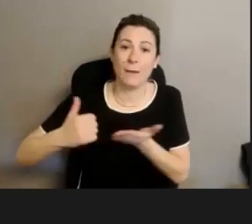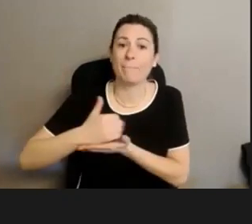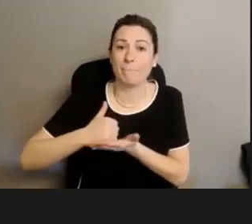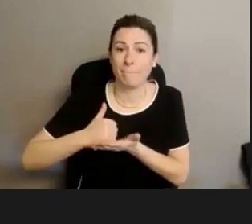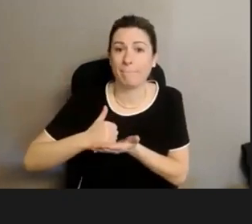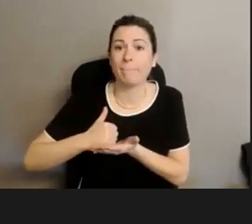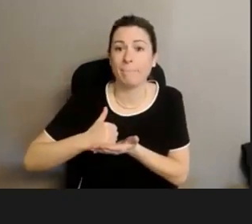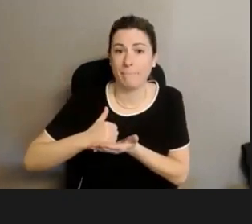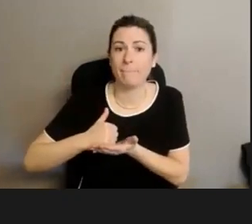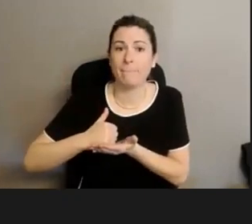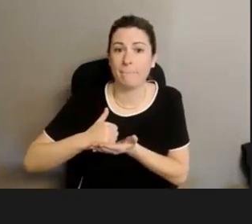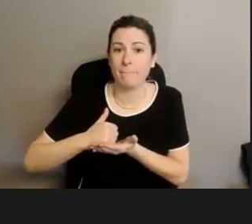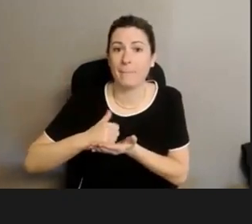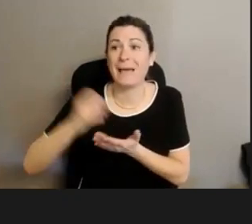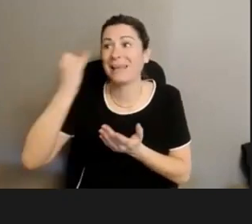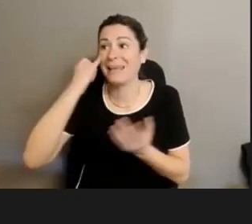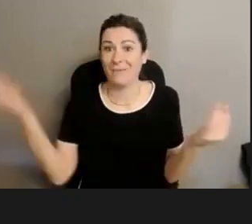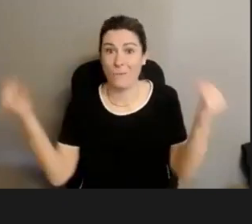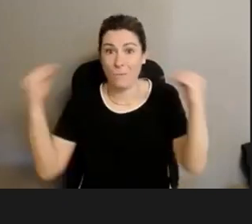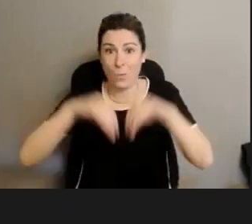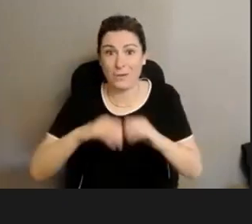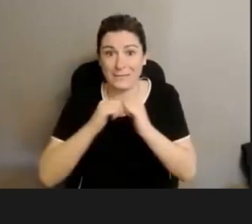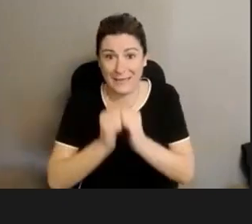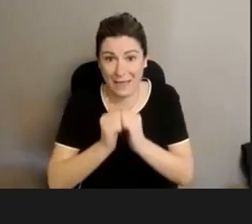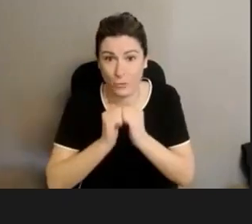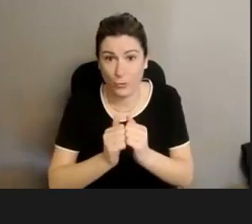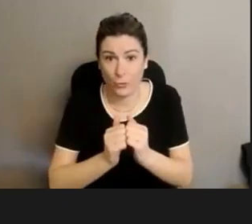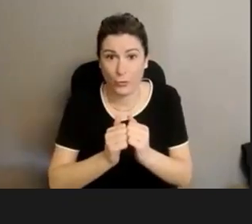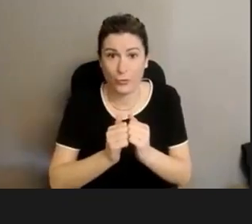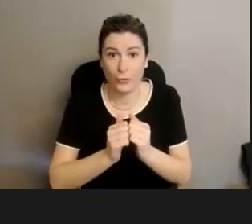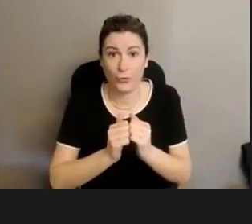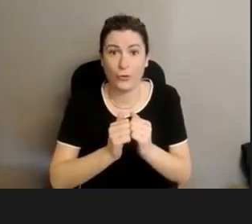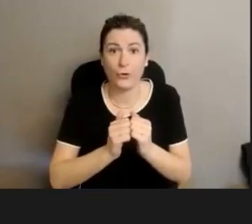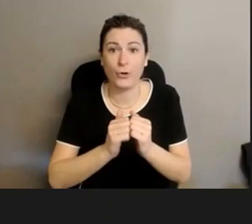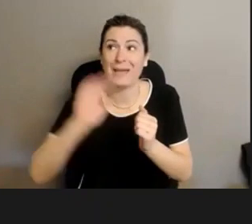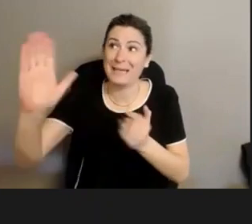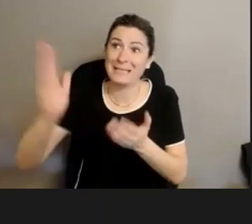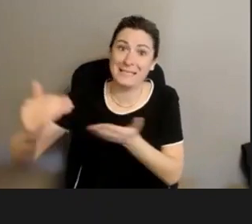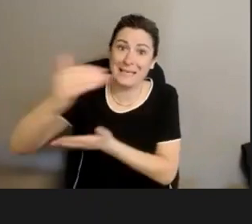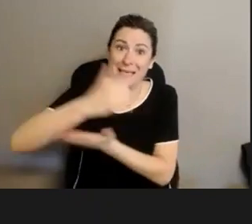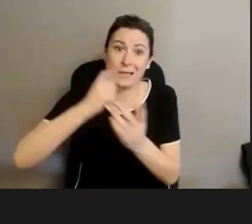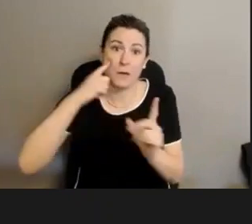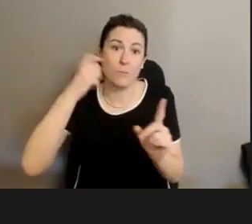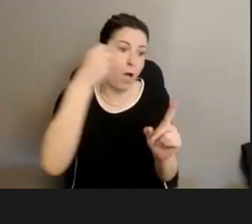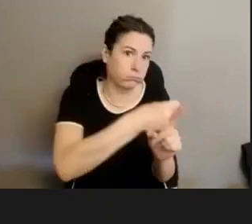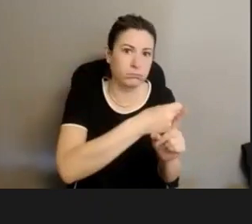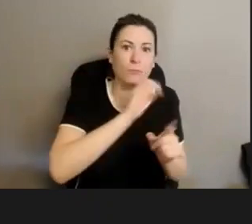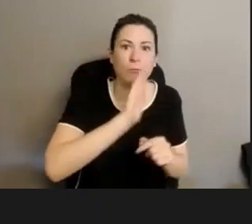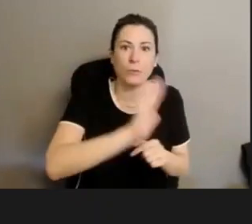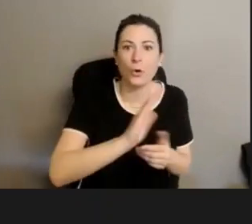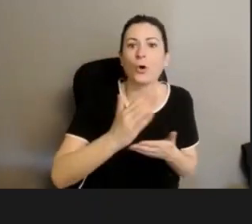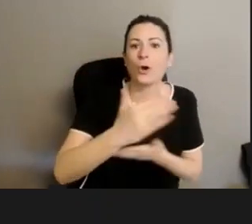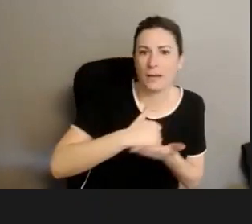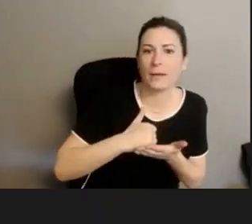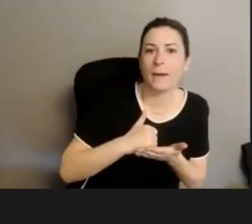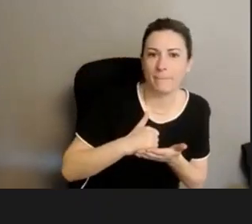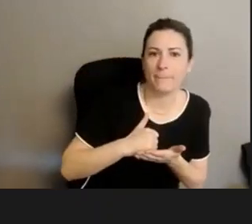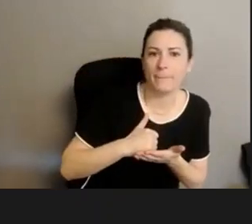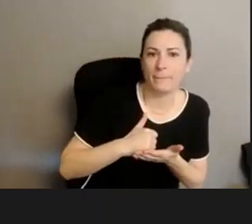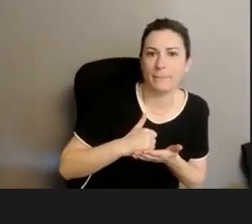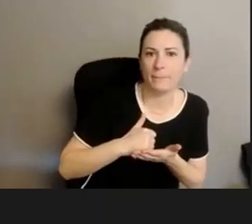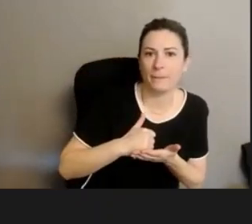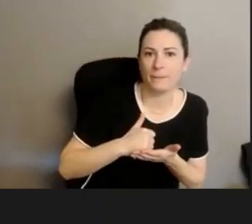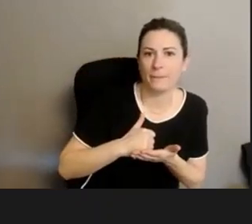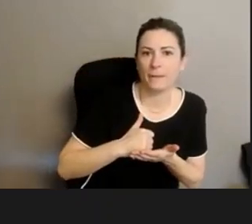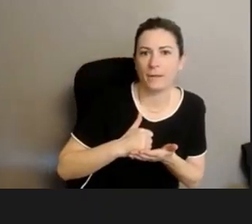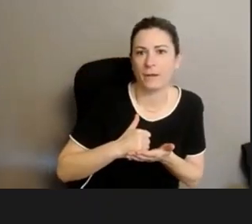that that has on his life, on their joint income. It would reduce it to such an extent that they wouldn't be able to live